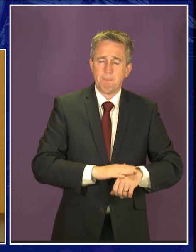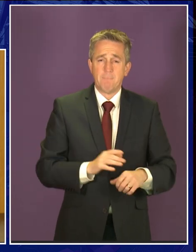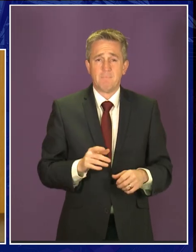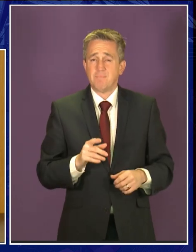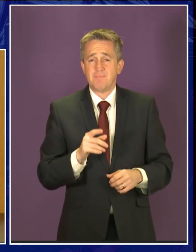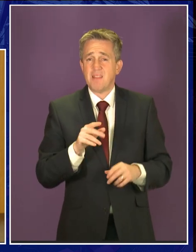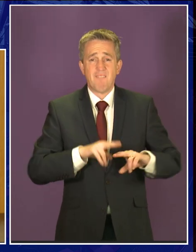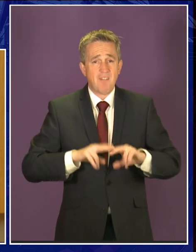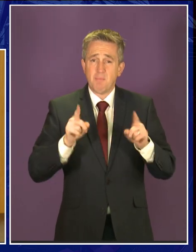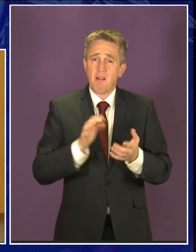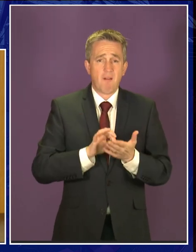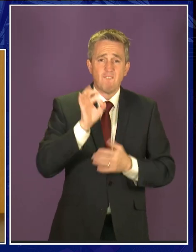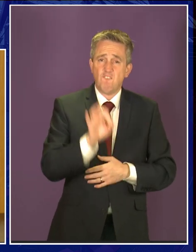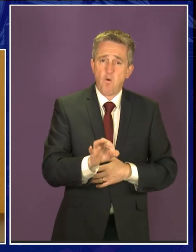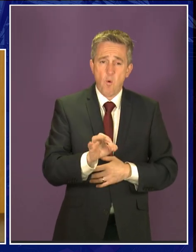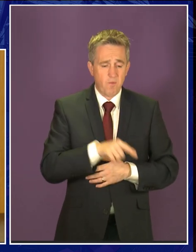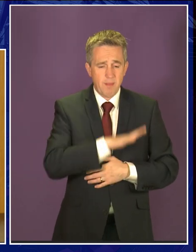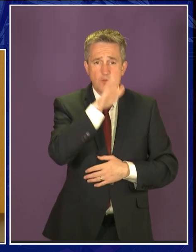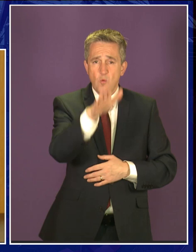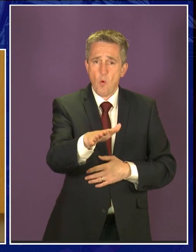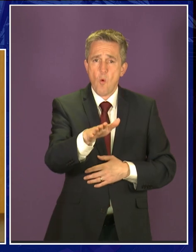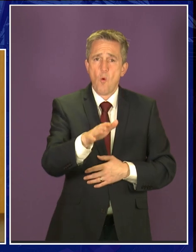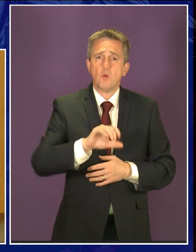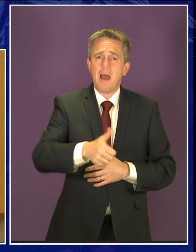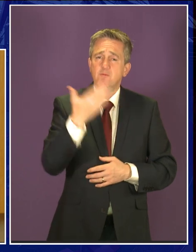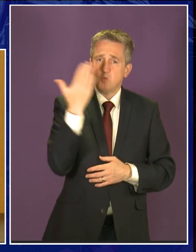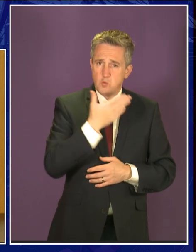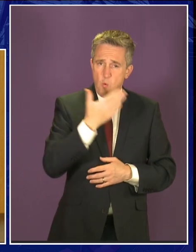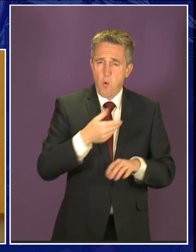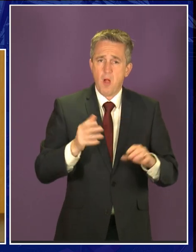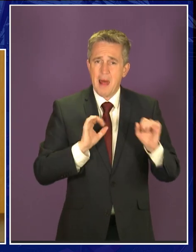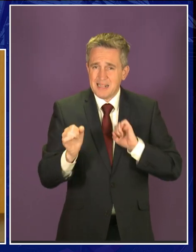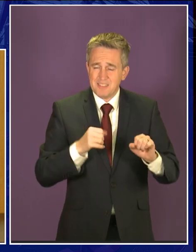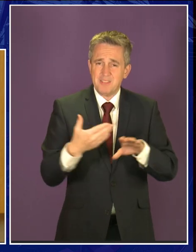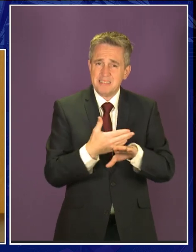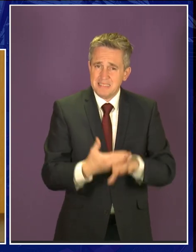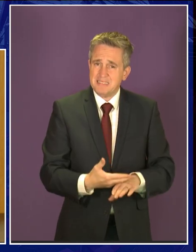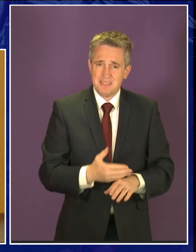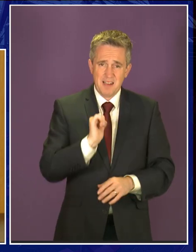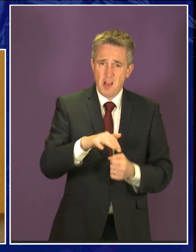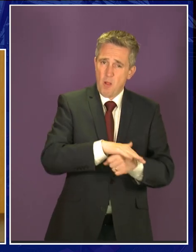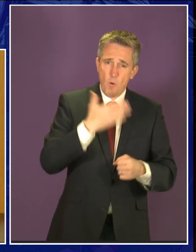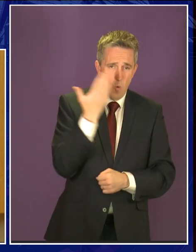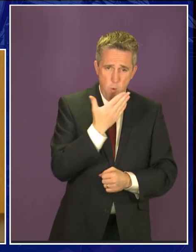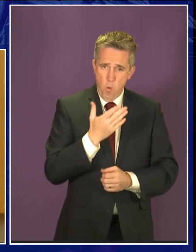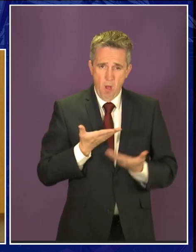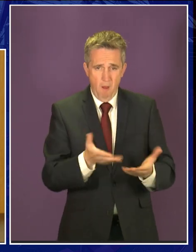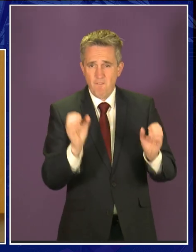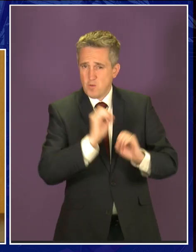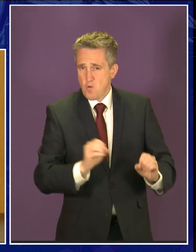cannot afford to send their children to after-school programs, and her public school does not offer any arts or music